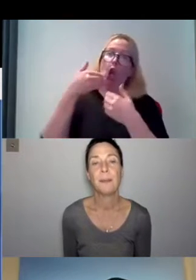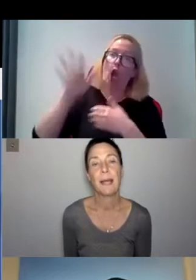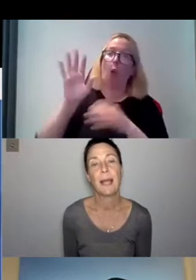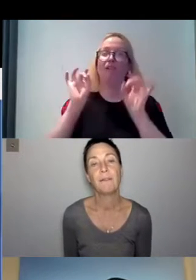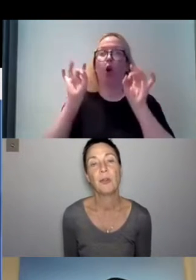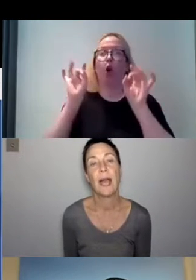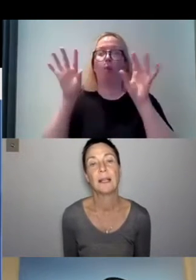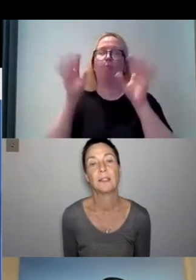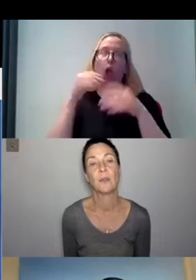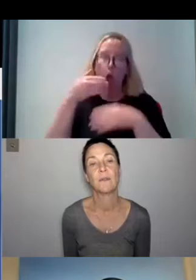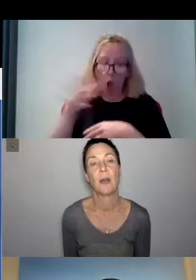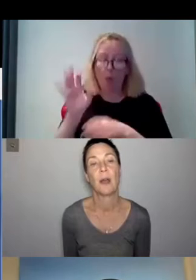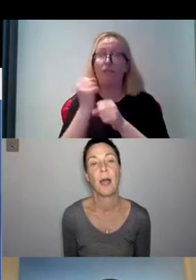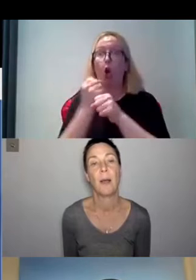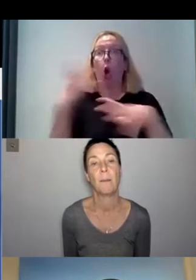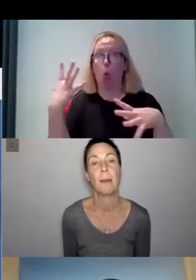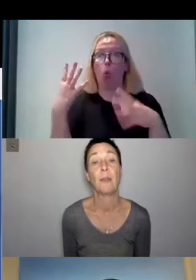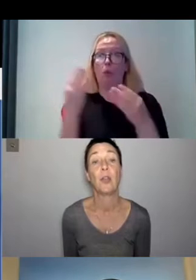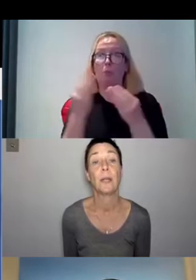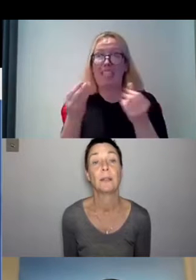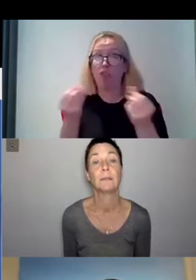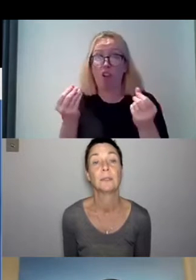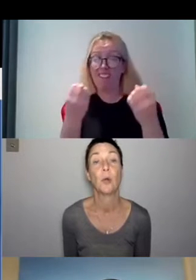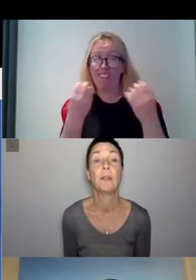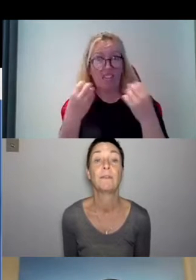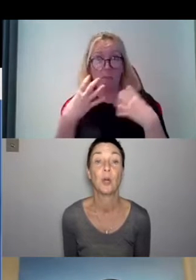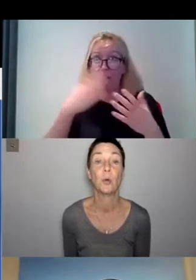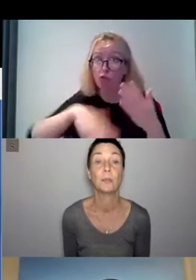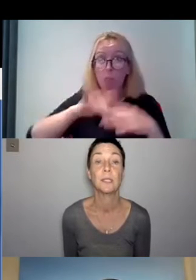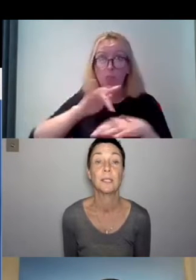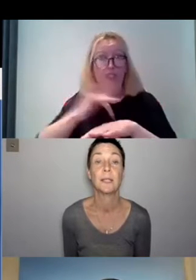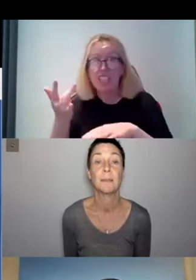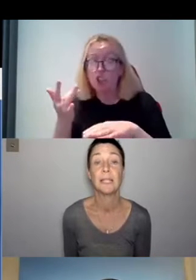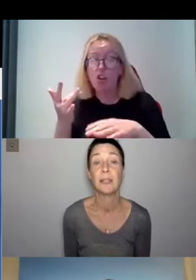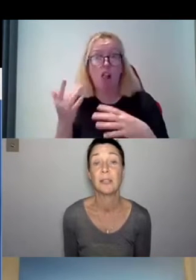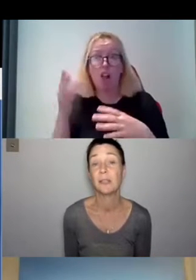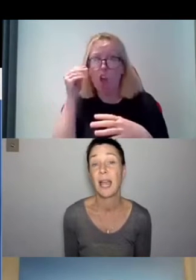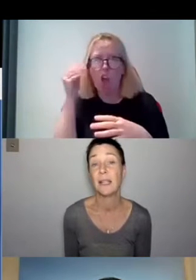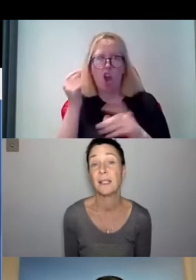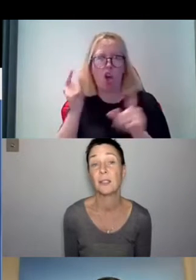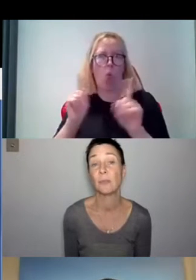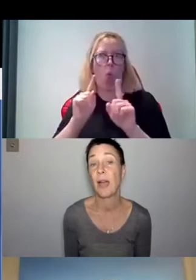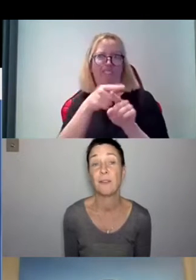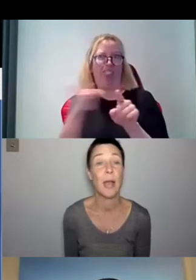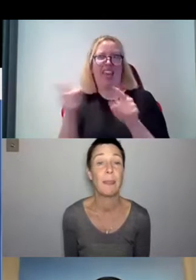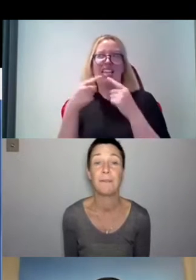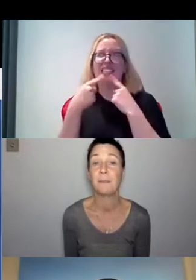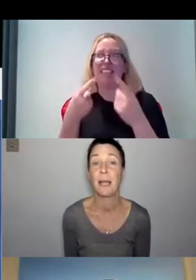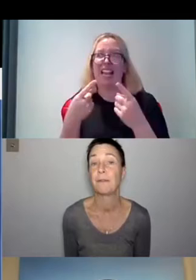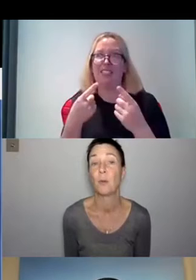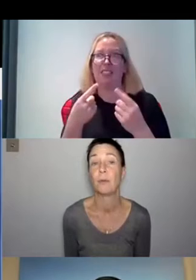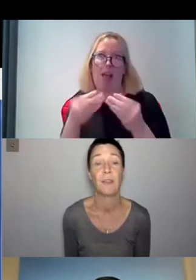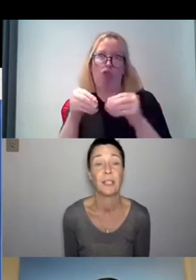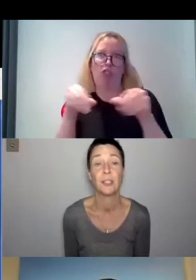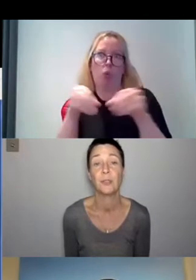What feedback have you had so far about the going for gold materials, and have you had that